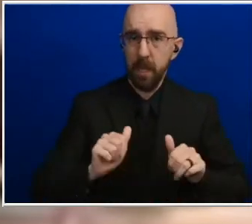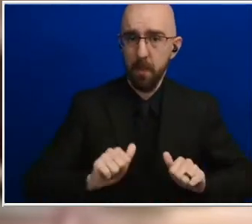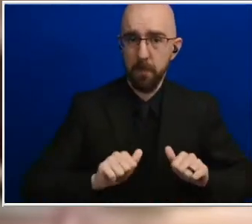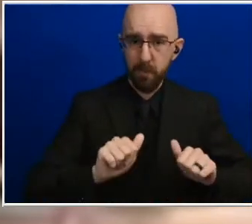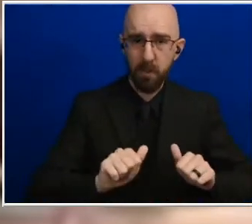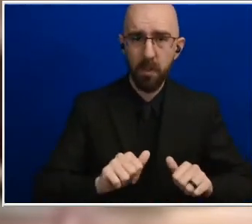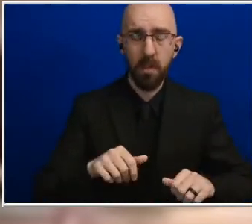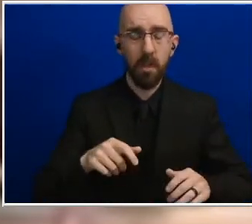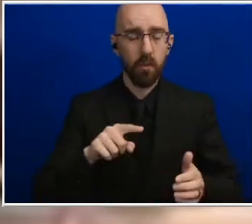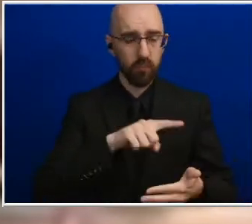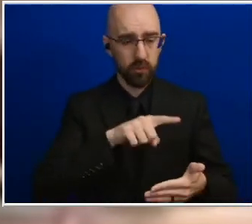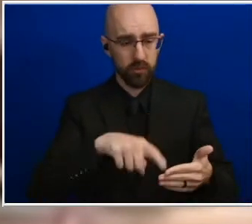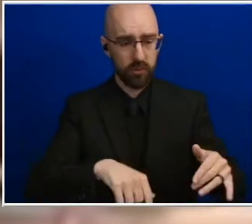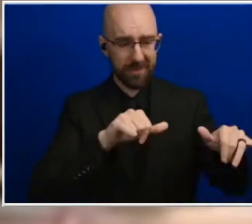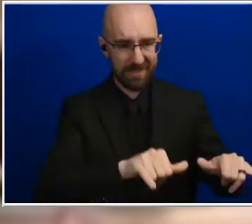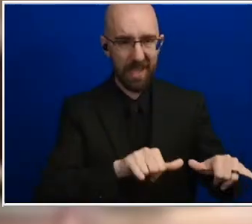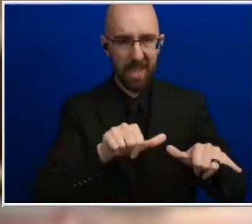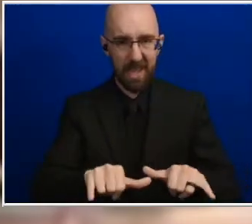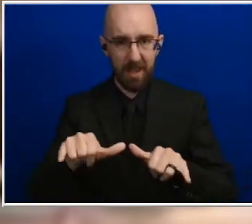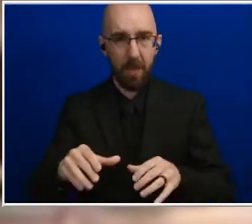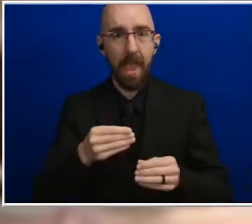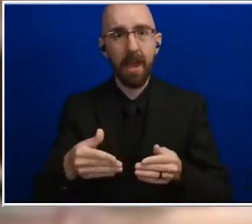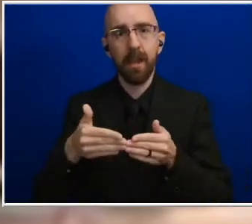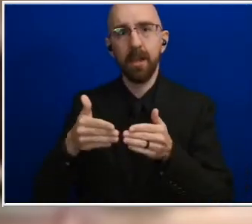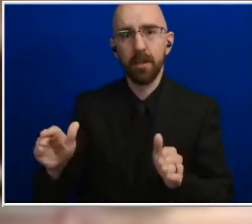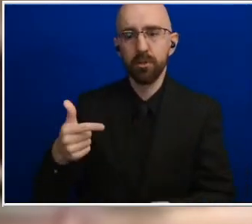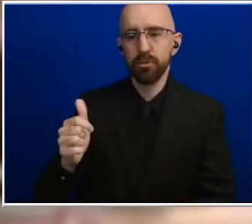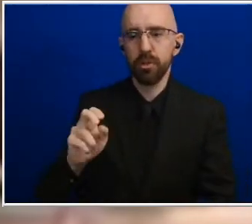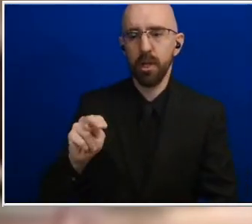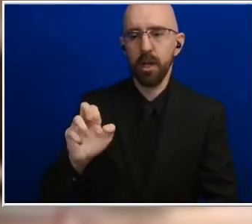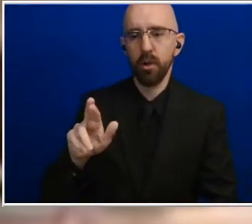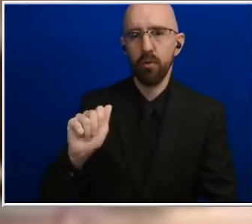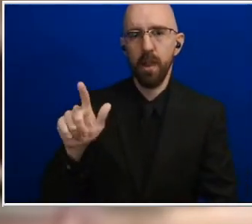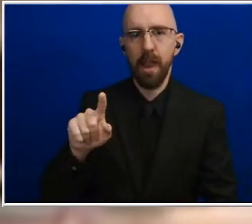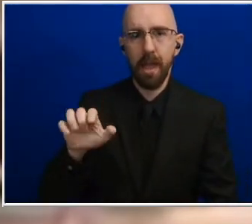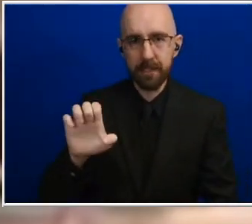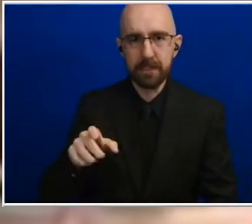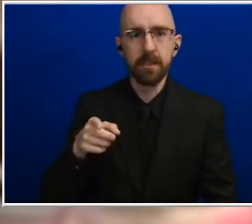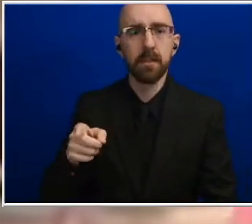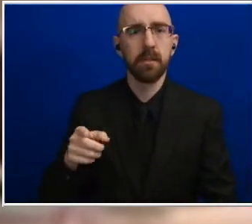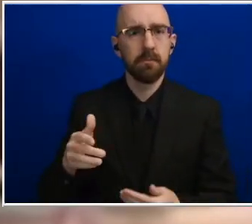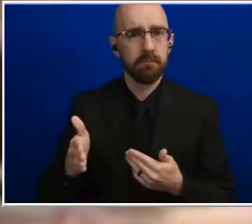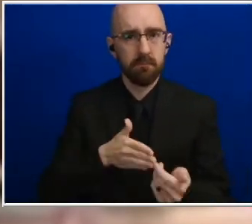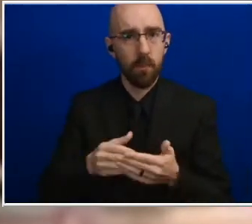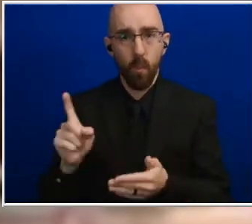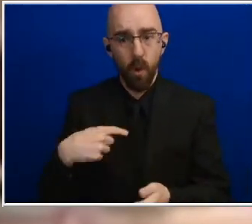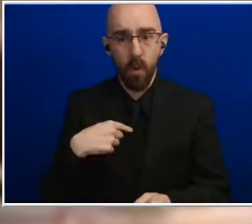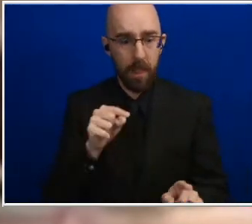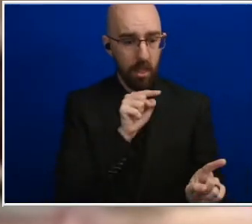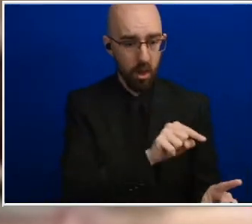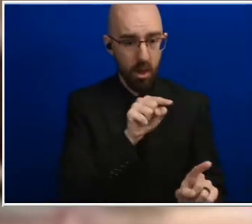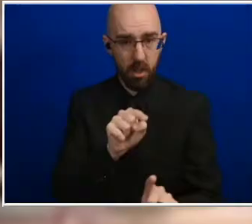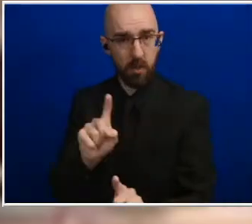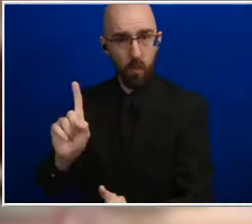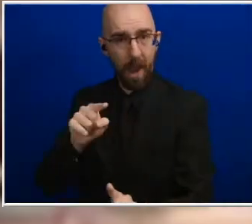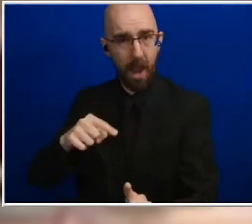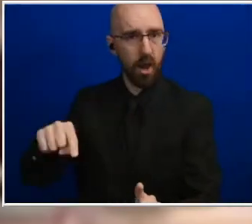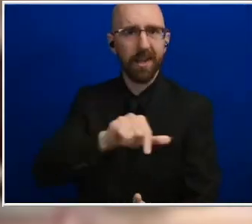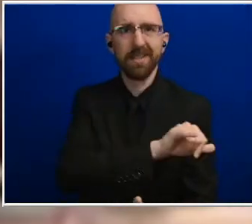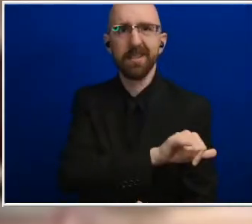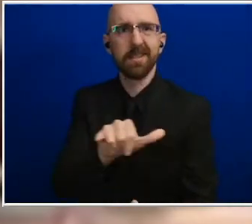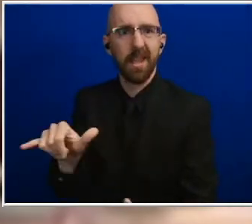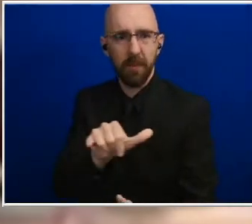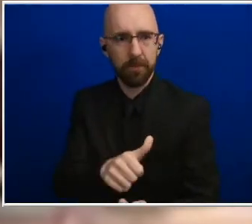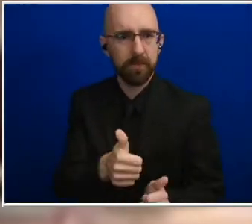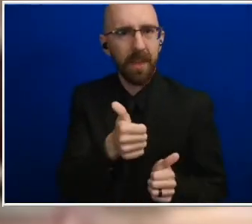every time, and generalizability. It holds true no matter where we look. Every single